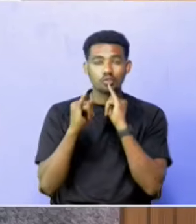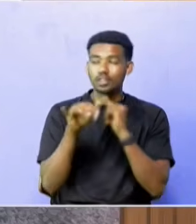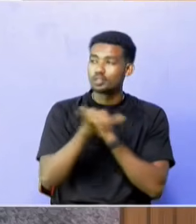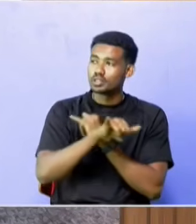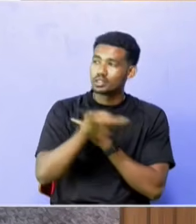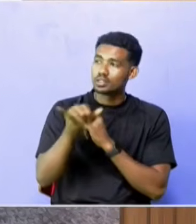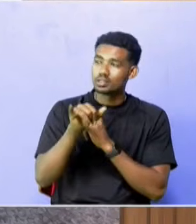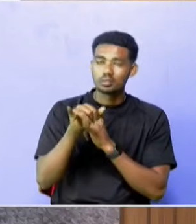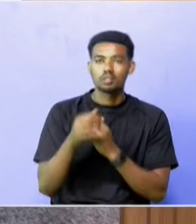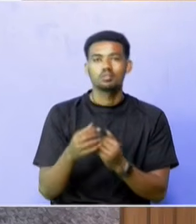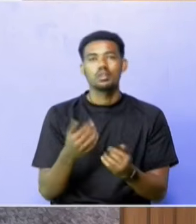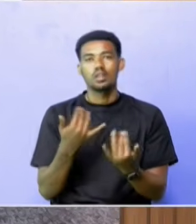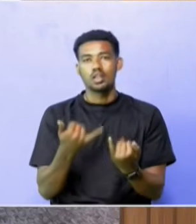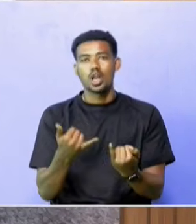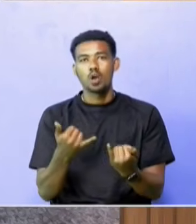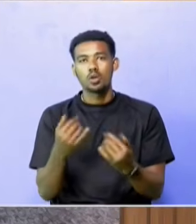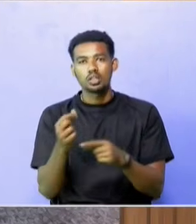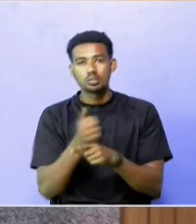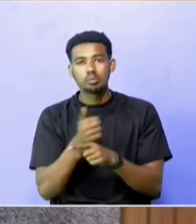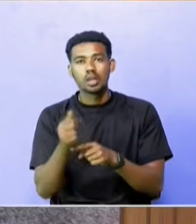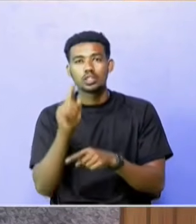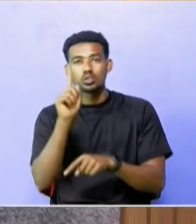Okay? Let's practice it one more.